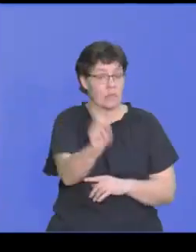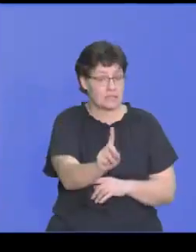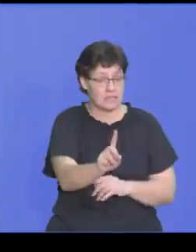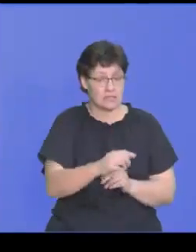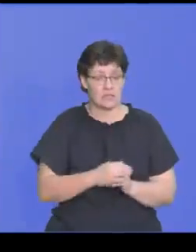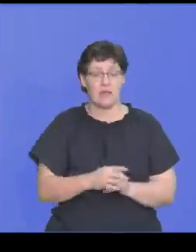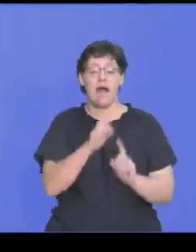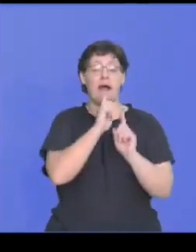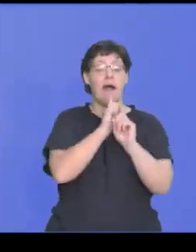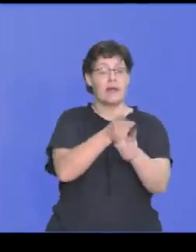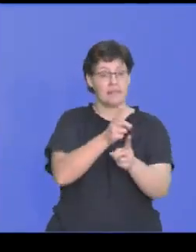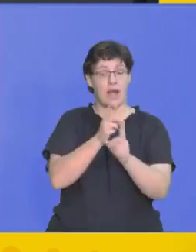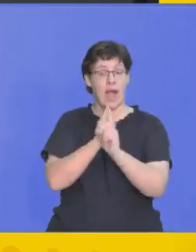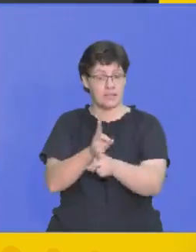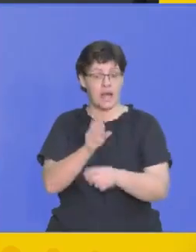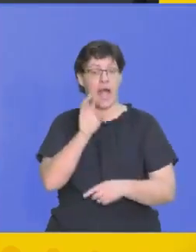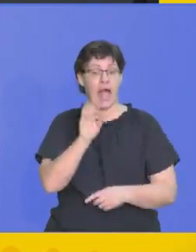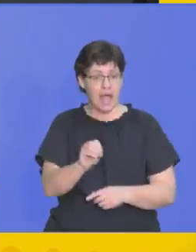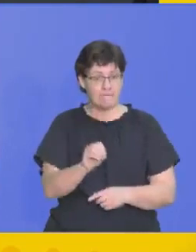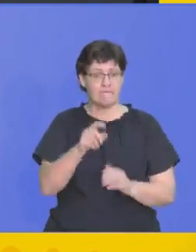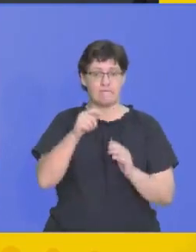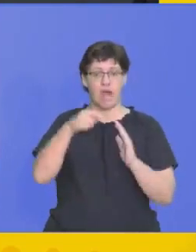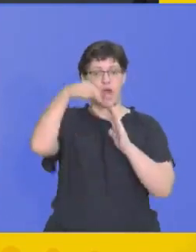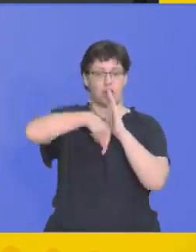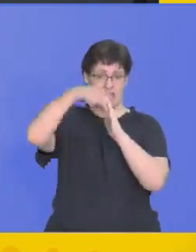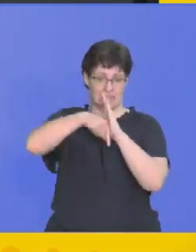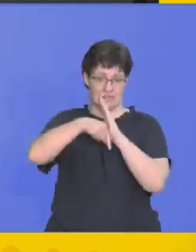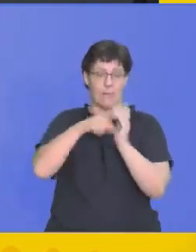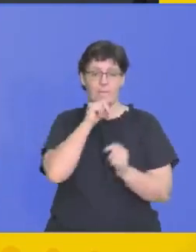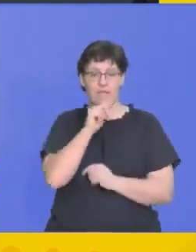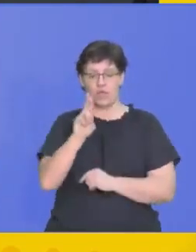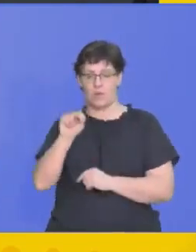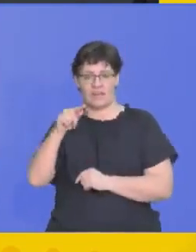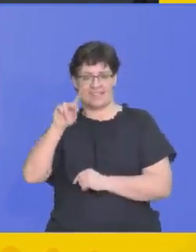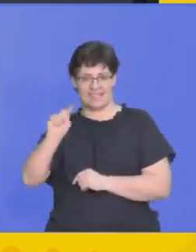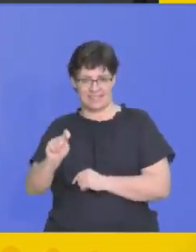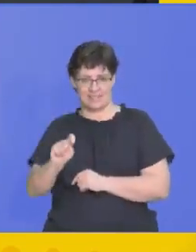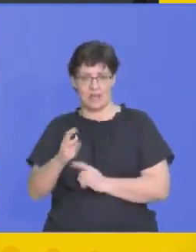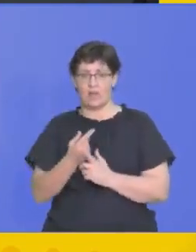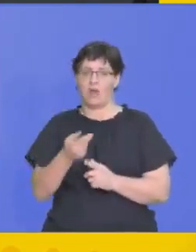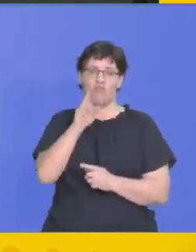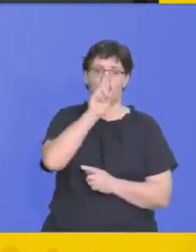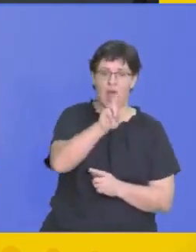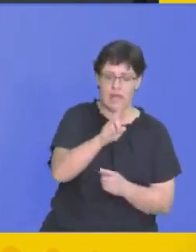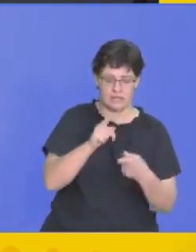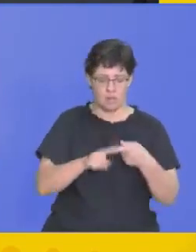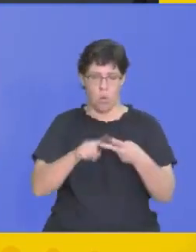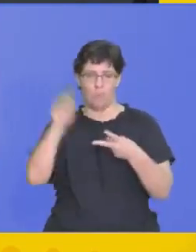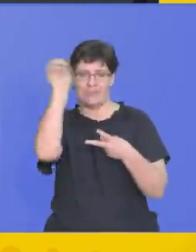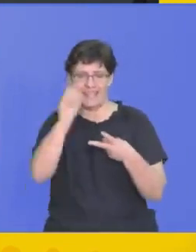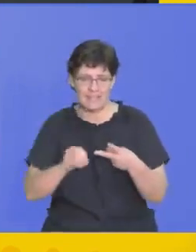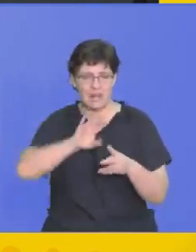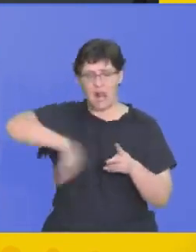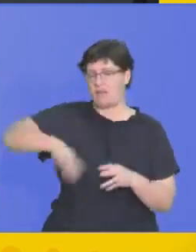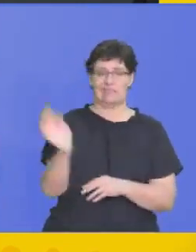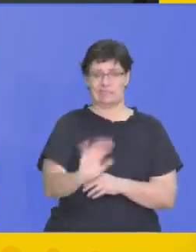Don't forget that answers have a context and they have a unit. So don't leave out